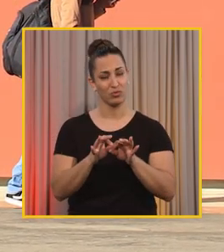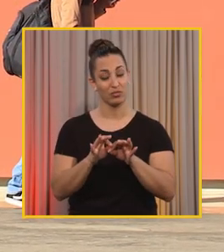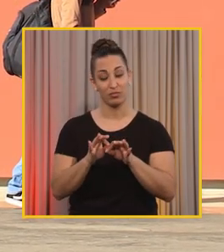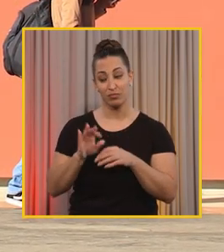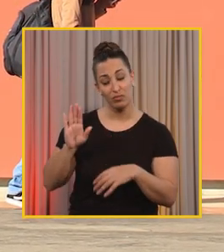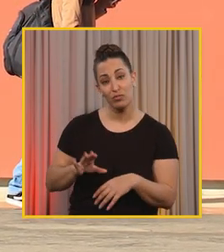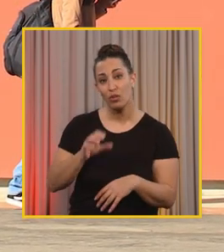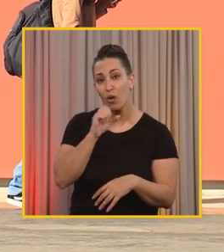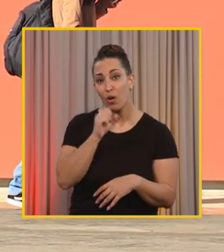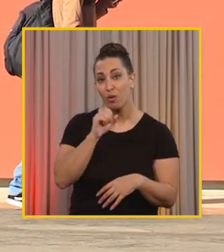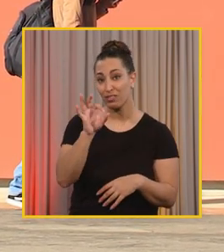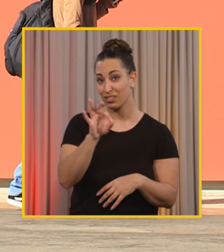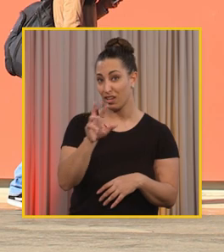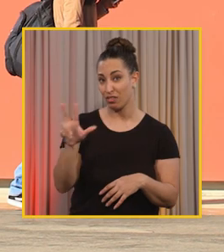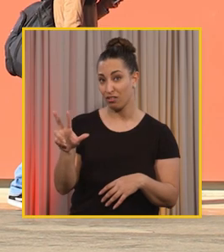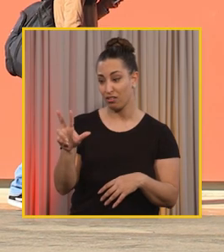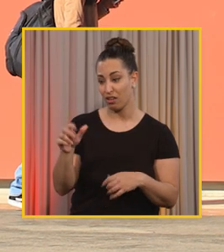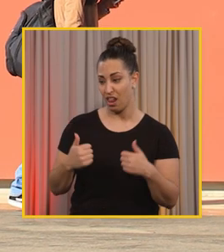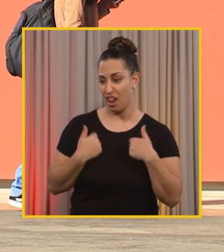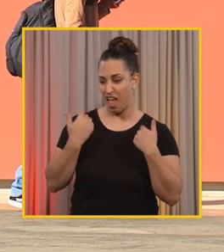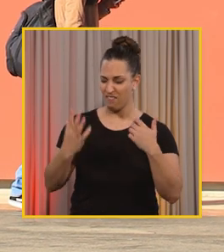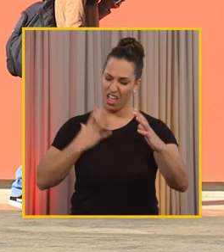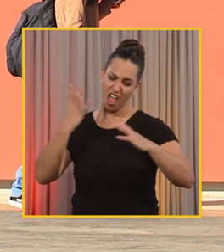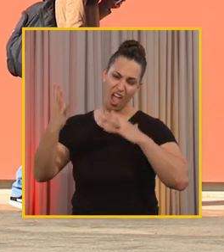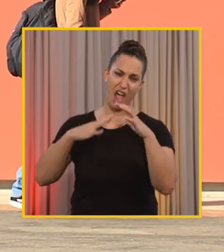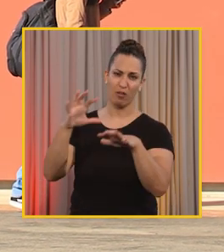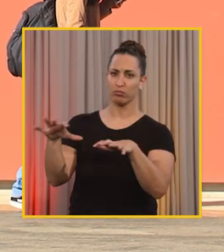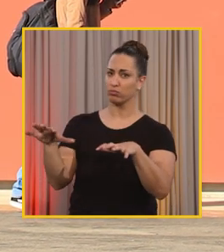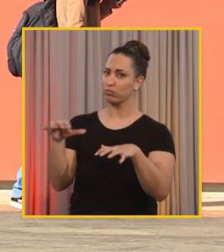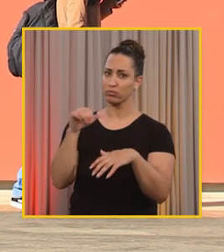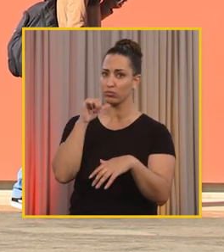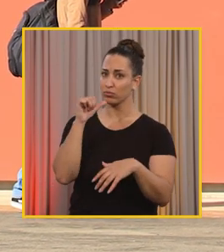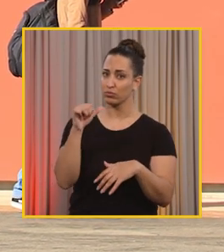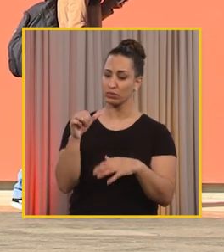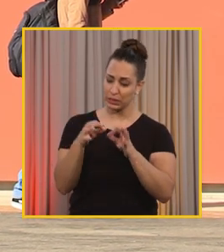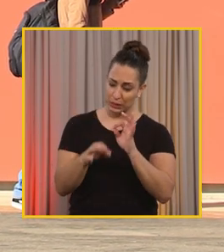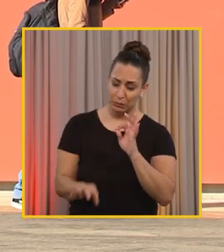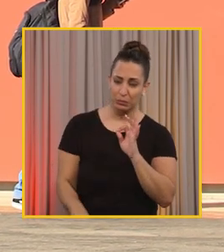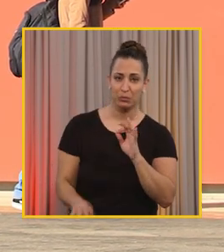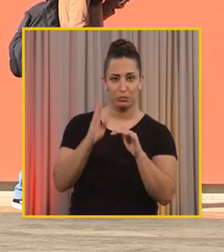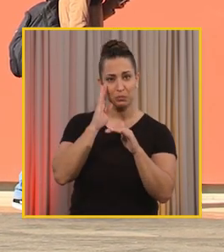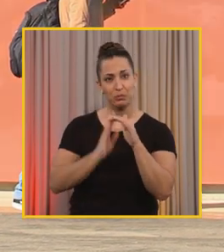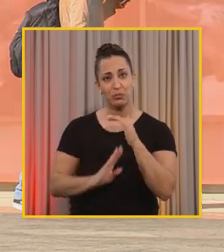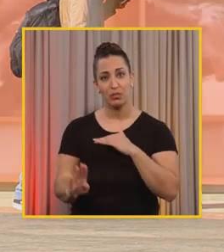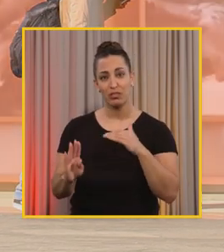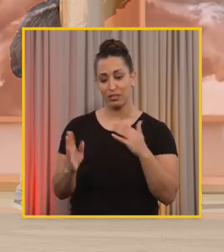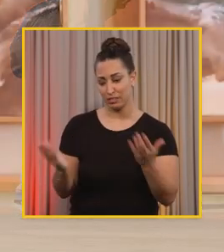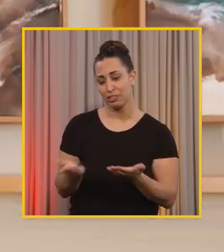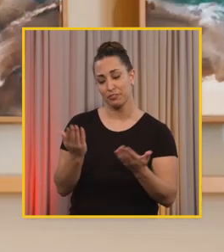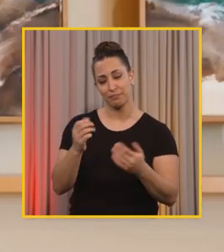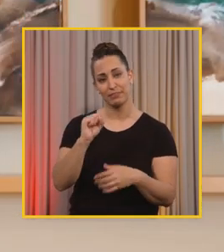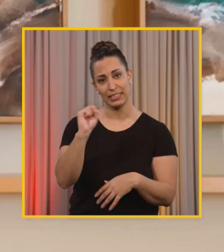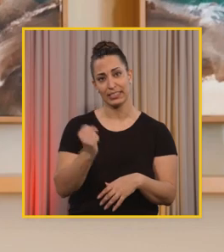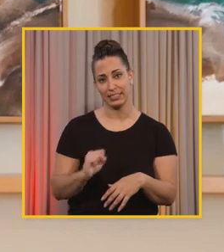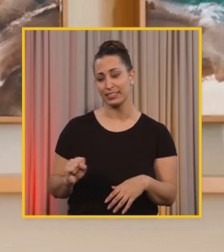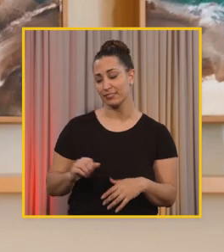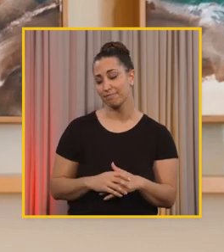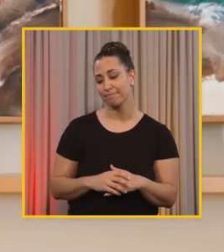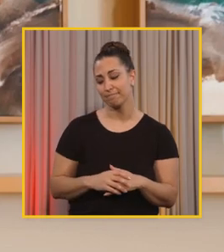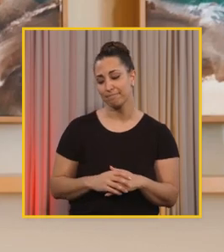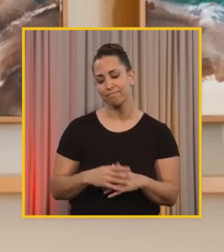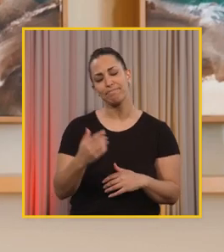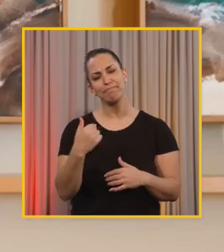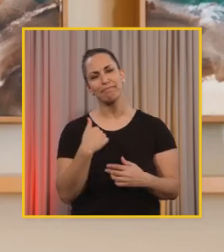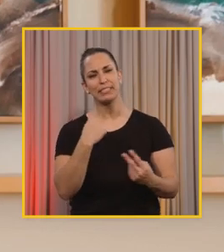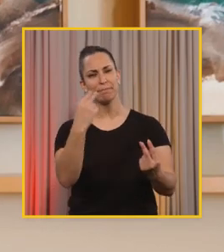sculpture entitled "Jay Poor for Your STEM Building." As I reflect on my